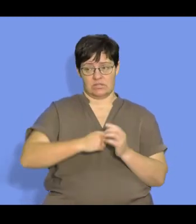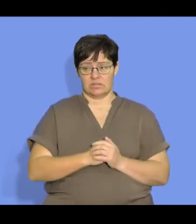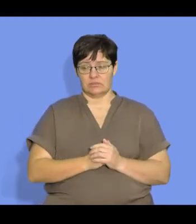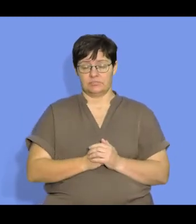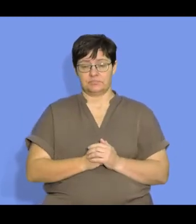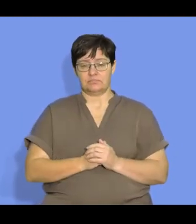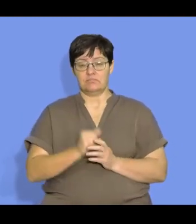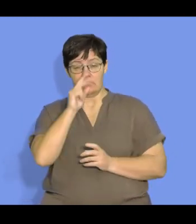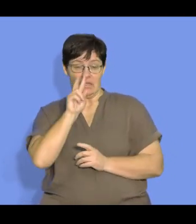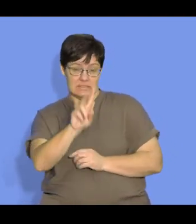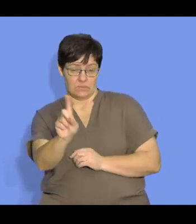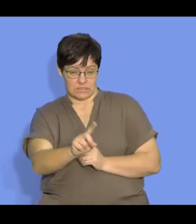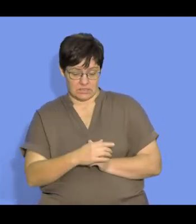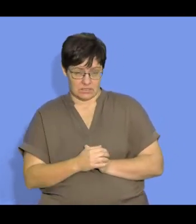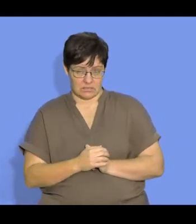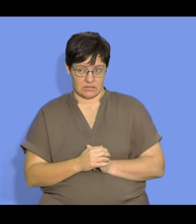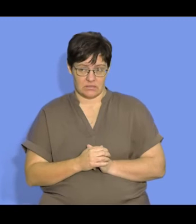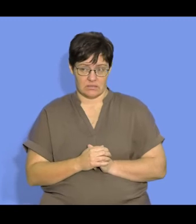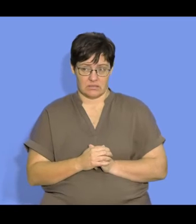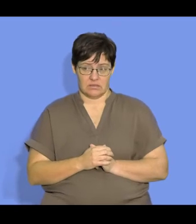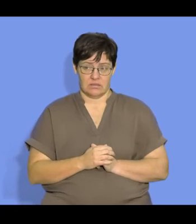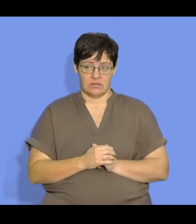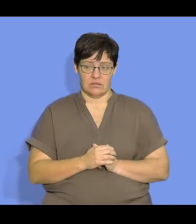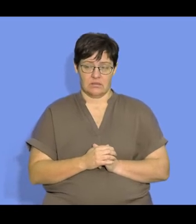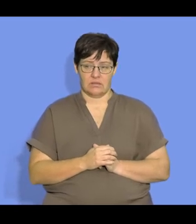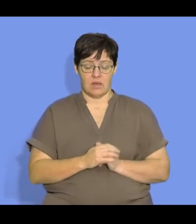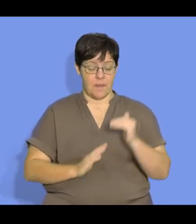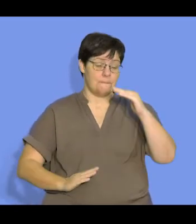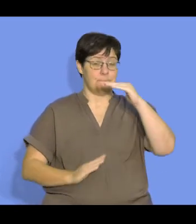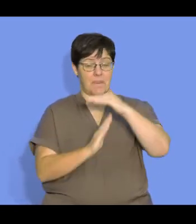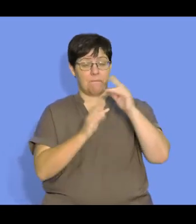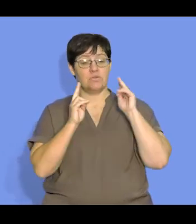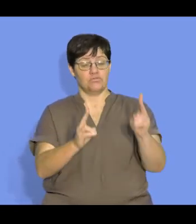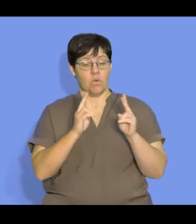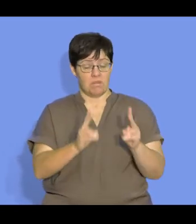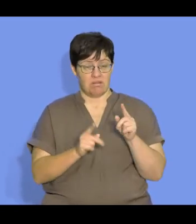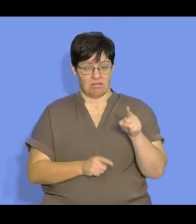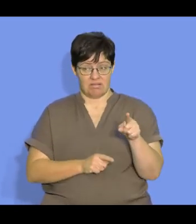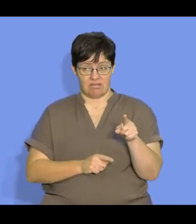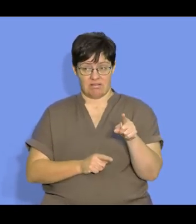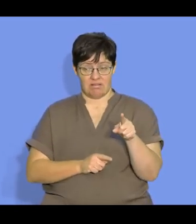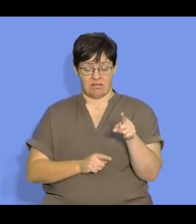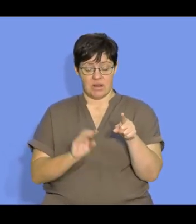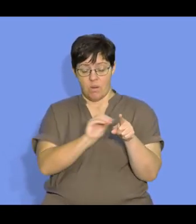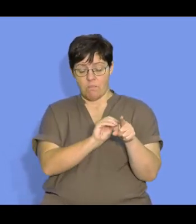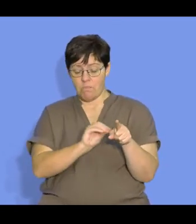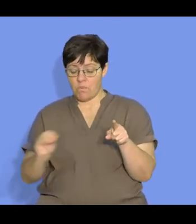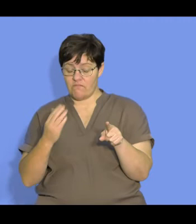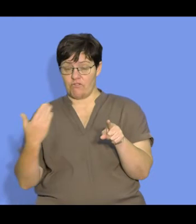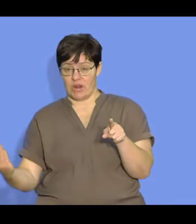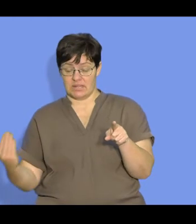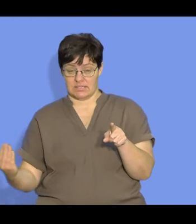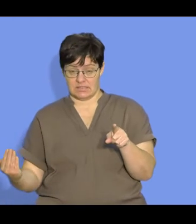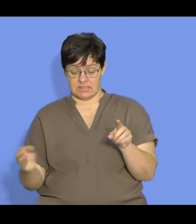I want you to see here is the peak of my normal curve actually moved to the